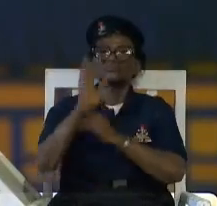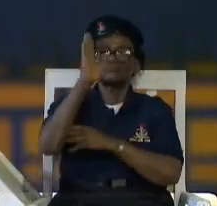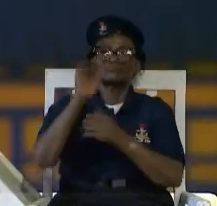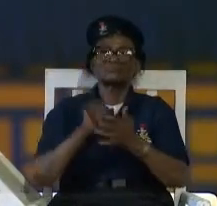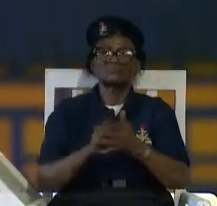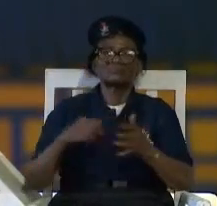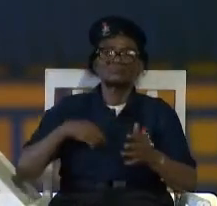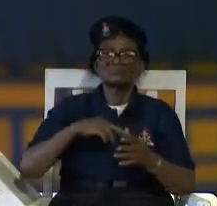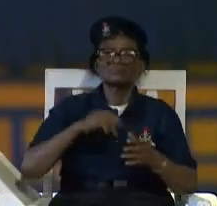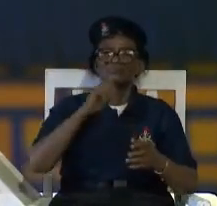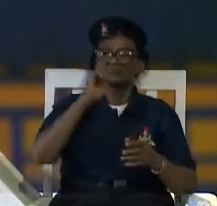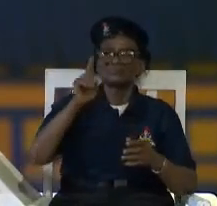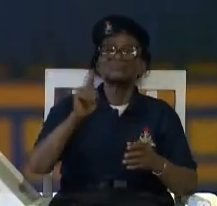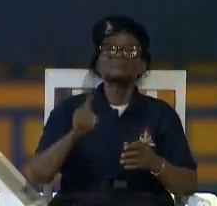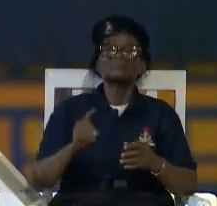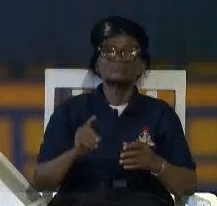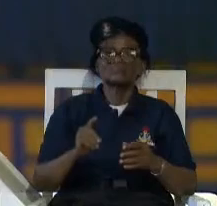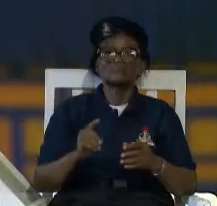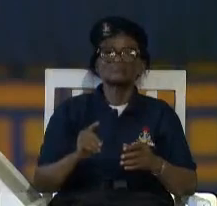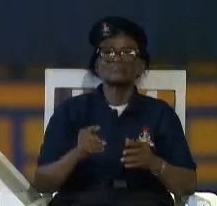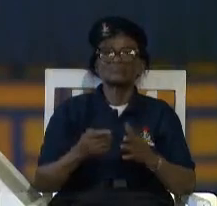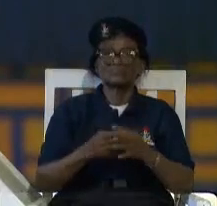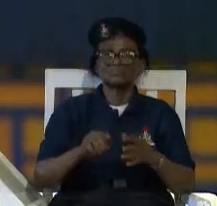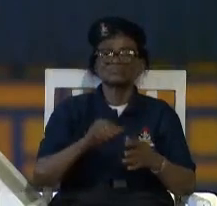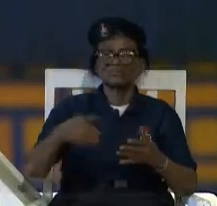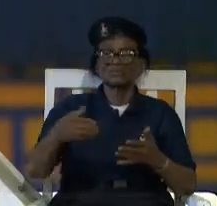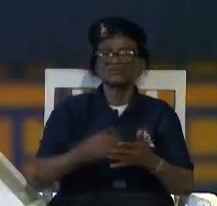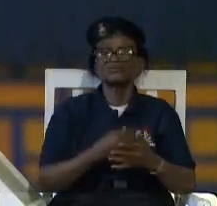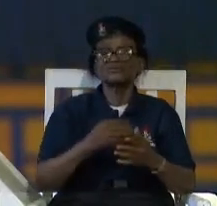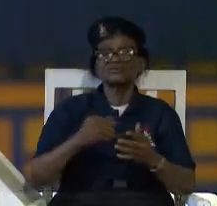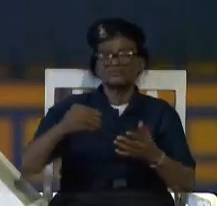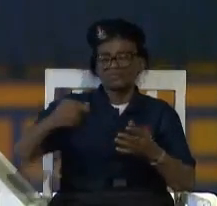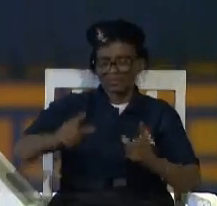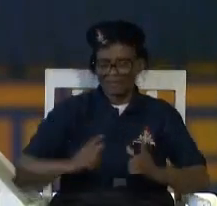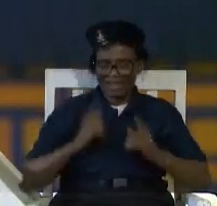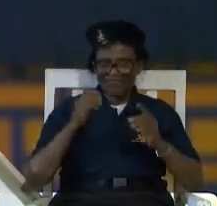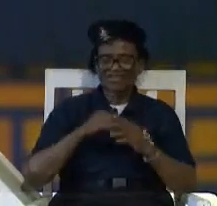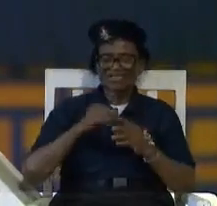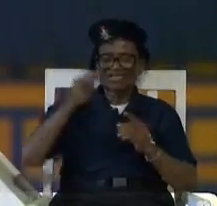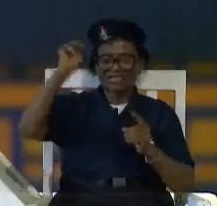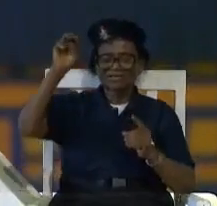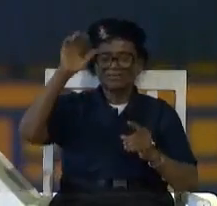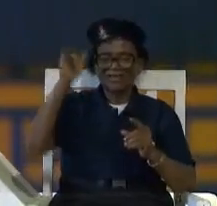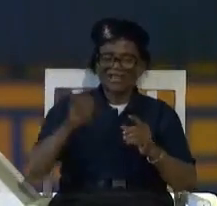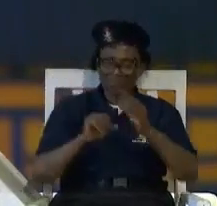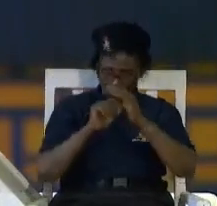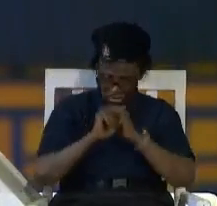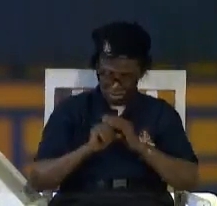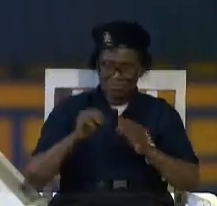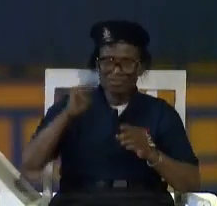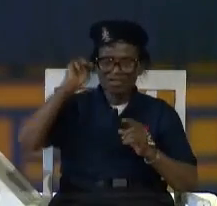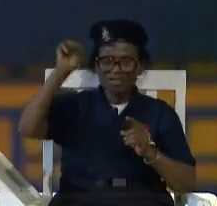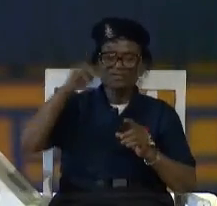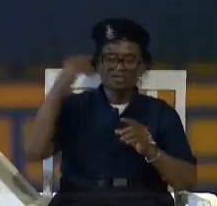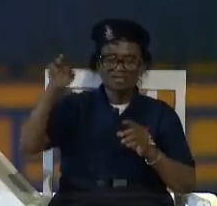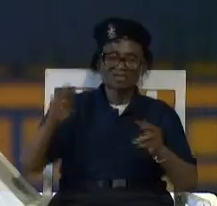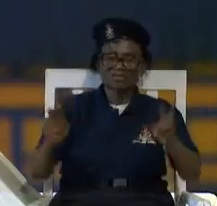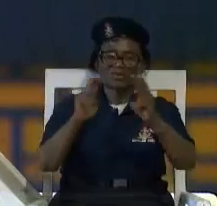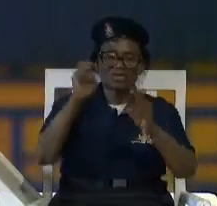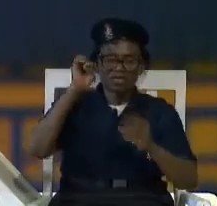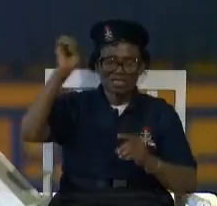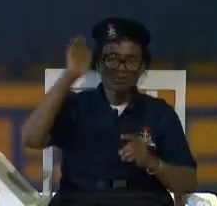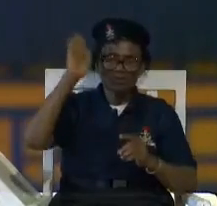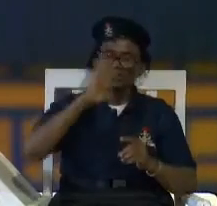that we really begin a new life in Him by worshiping Him the way He should be worshipped, just